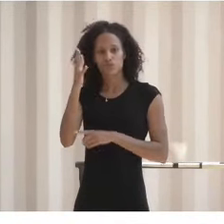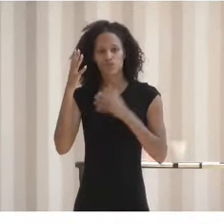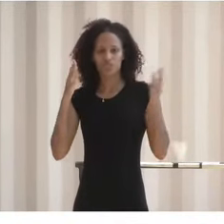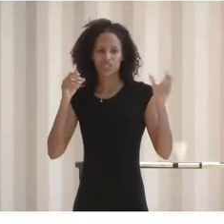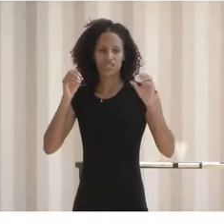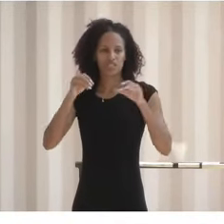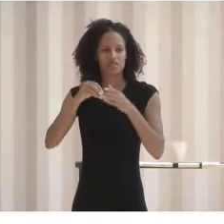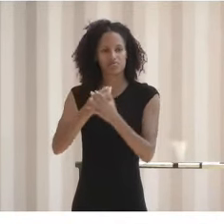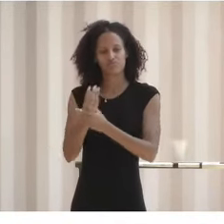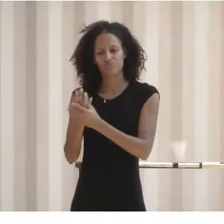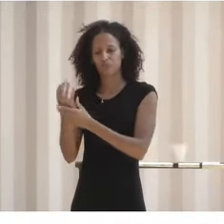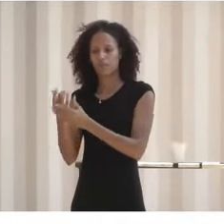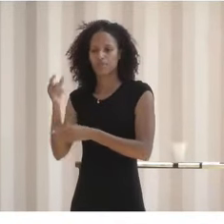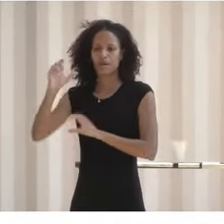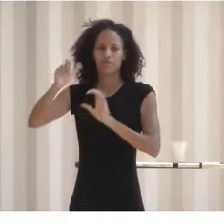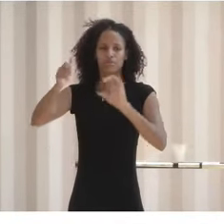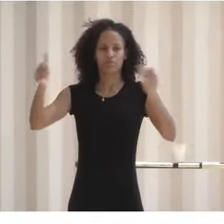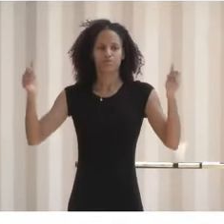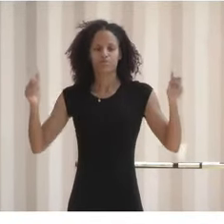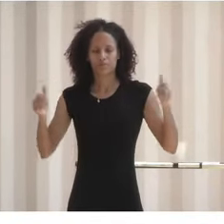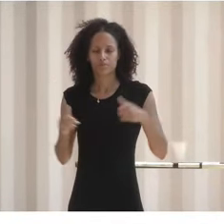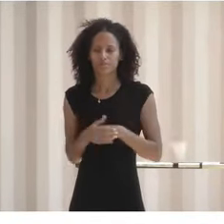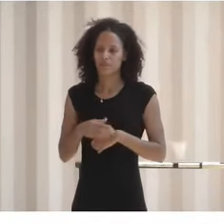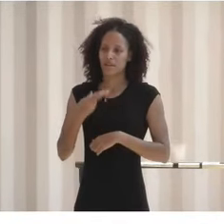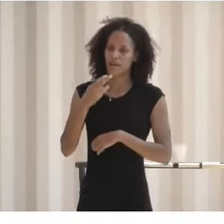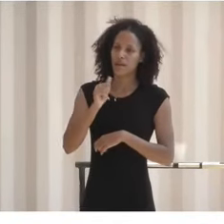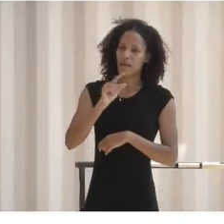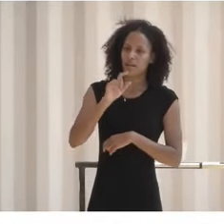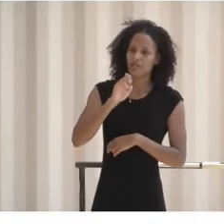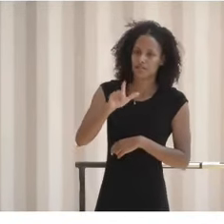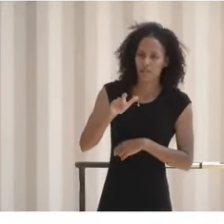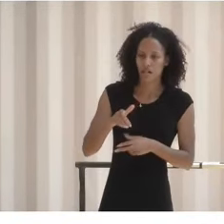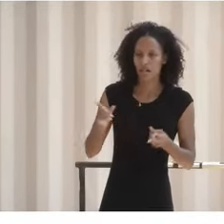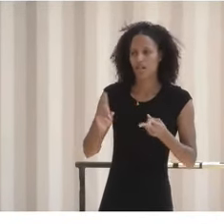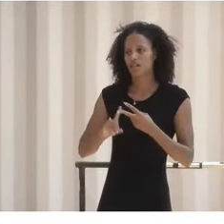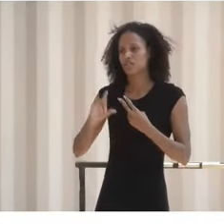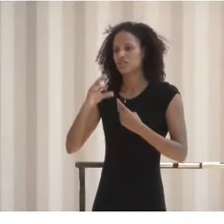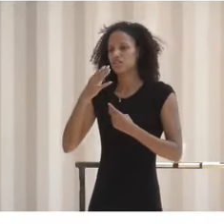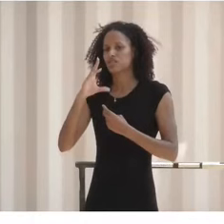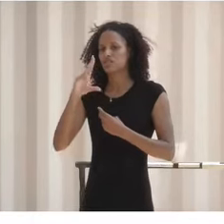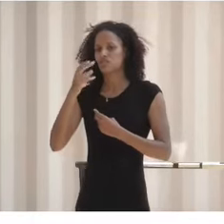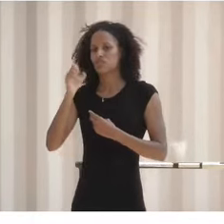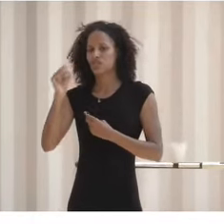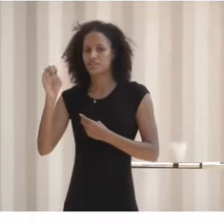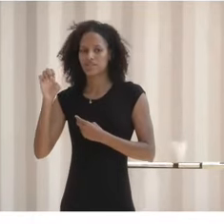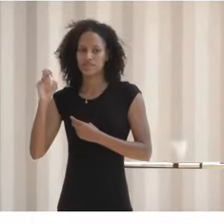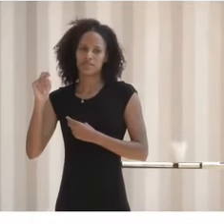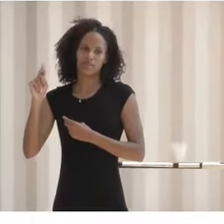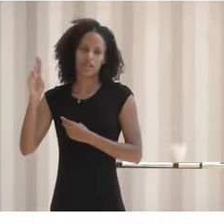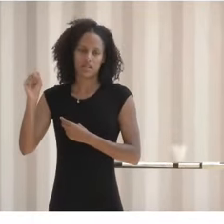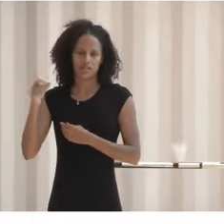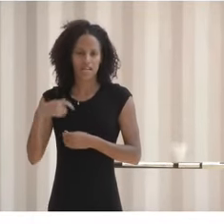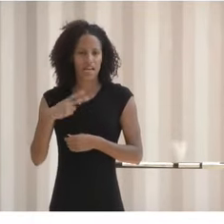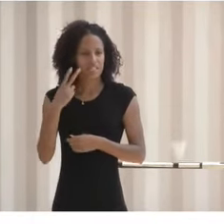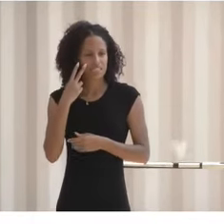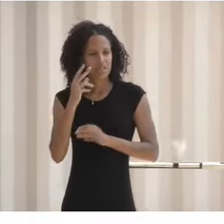see hickories, I see hazelnuts. I see their roots holding the soil together. I see them supporting